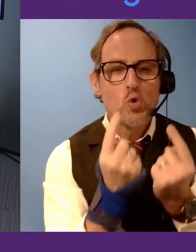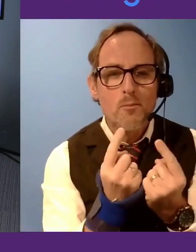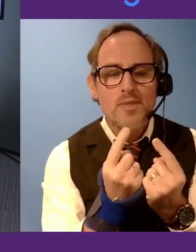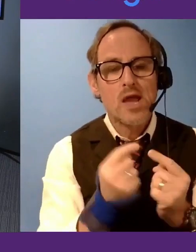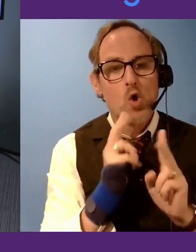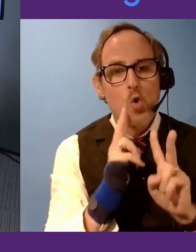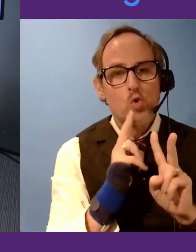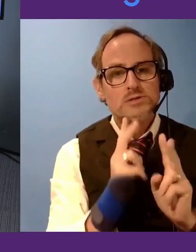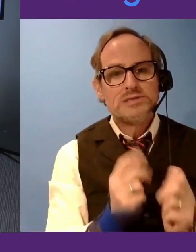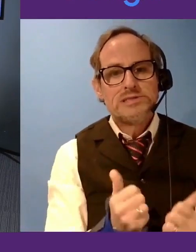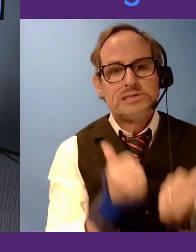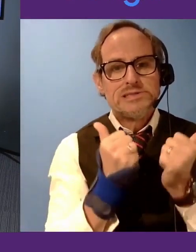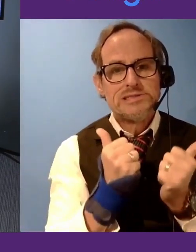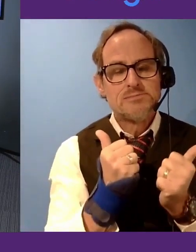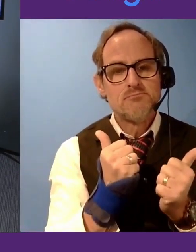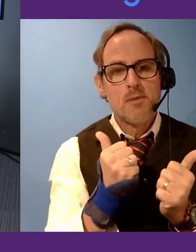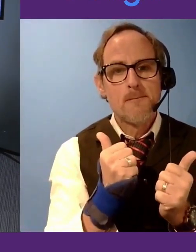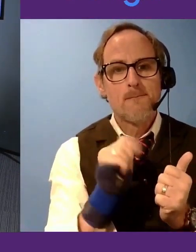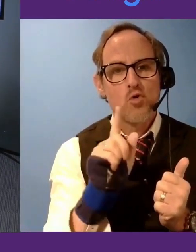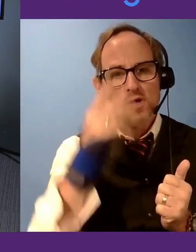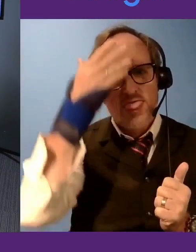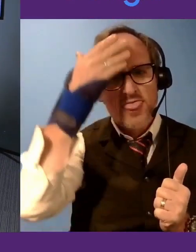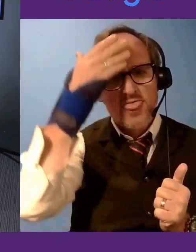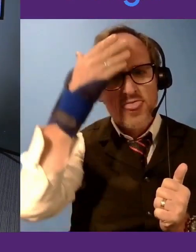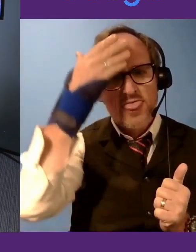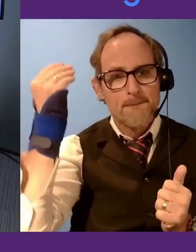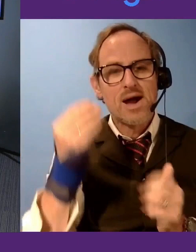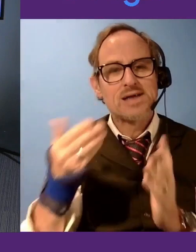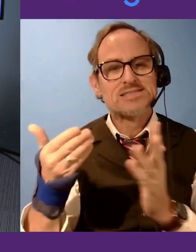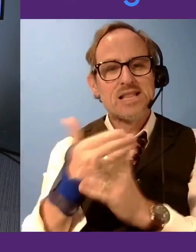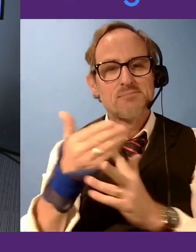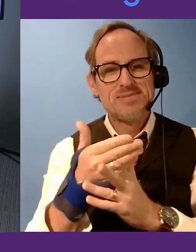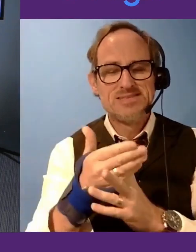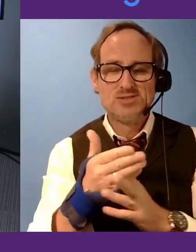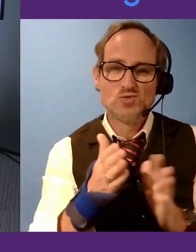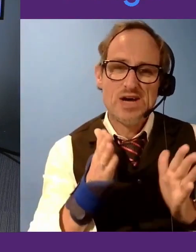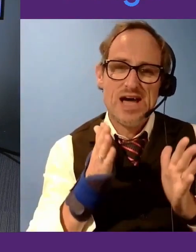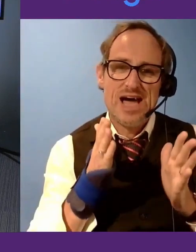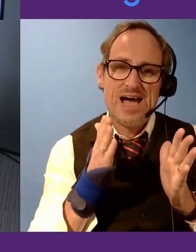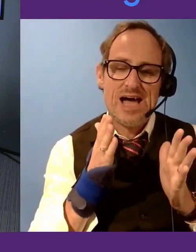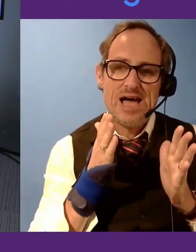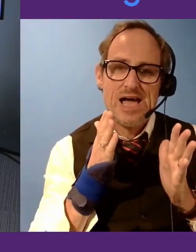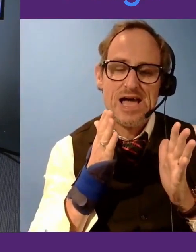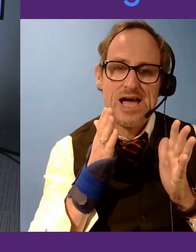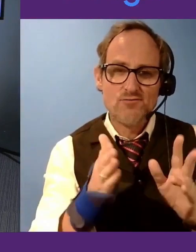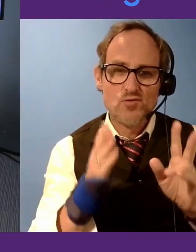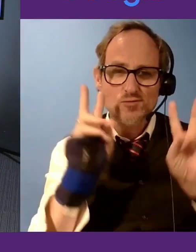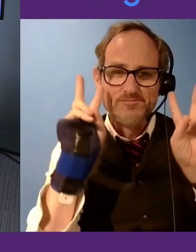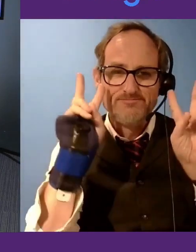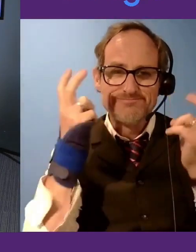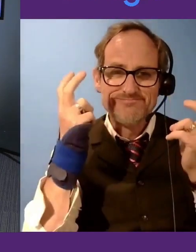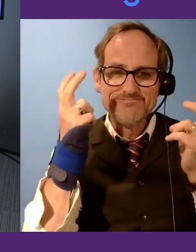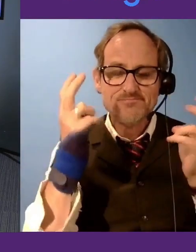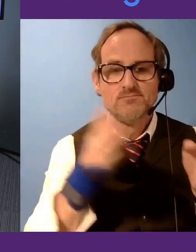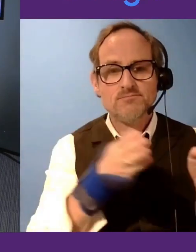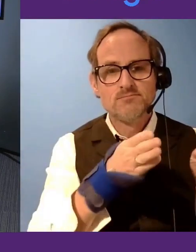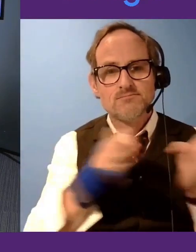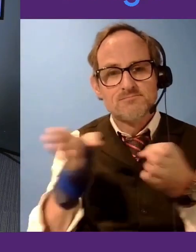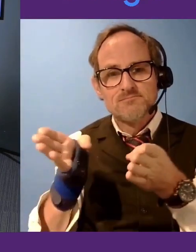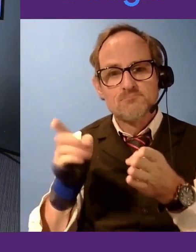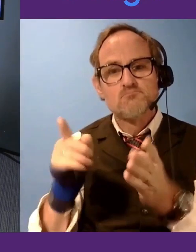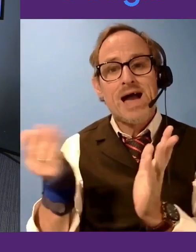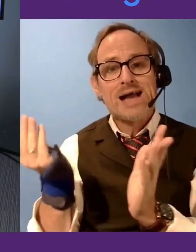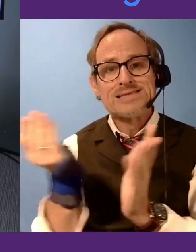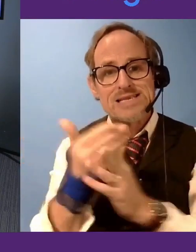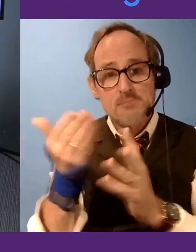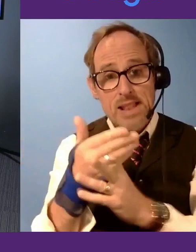think we just need to kind of shift our mindsets, and so thinking about accessibility not as a barrier, but as something that can help us